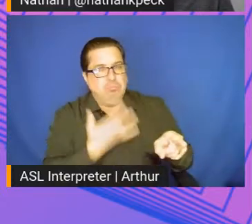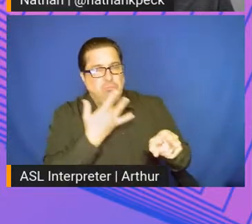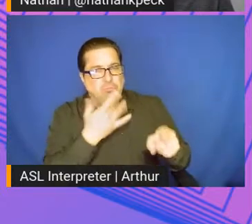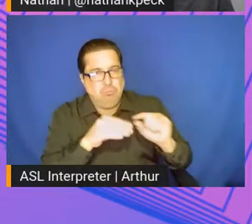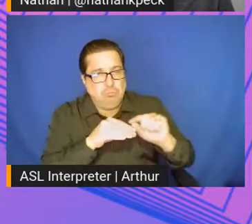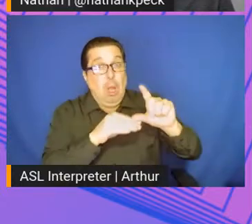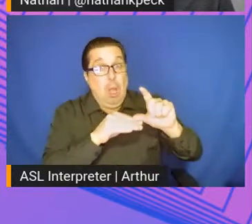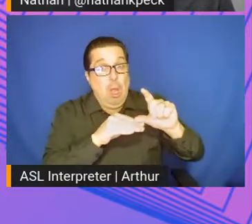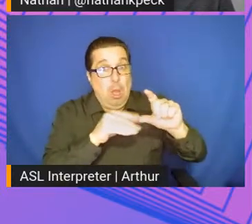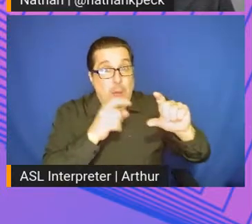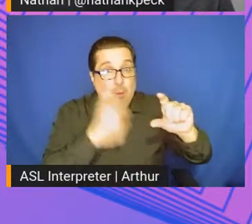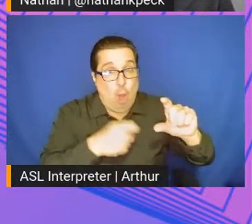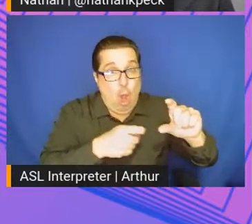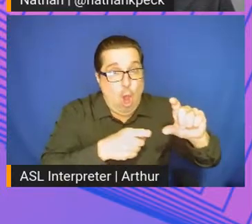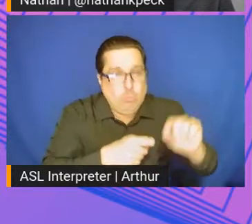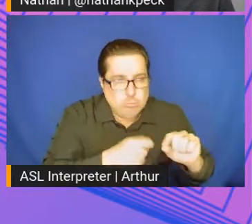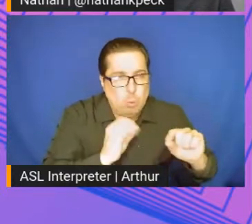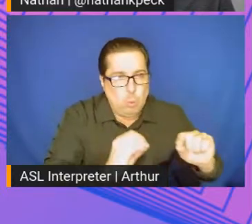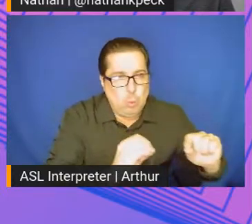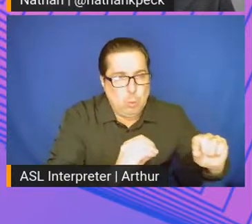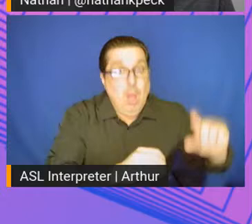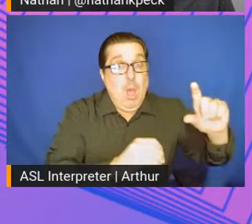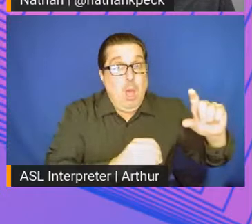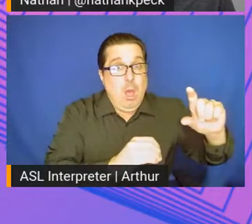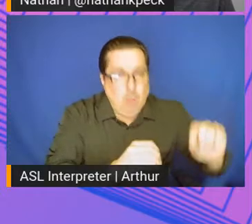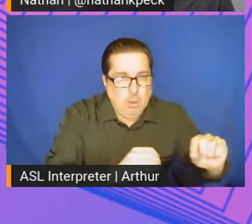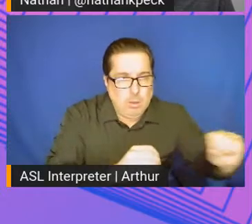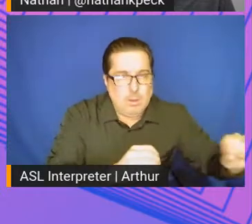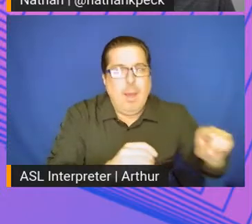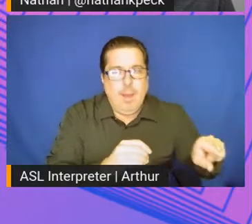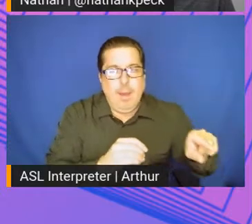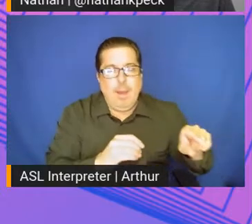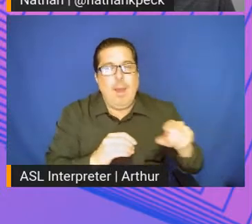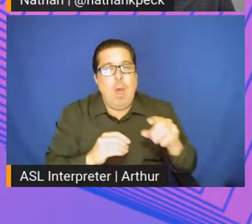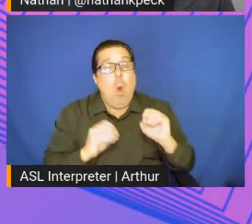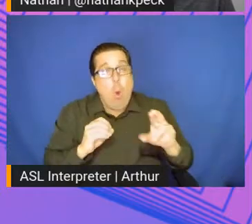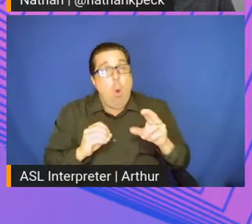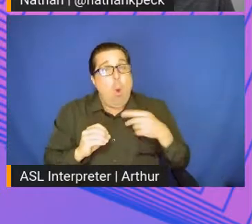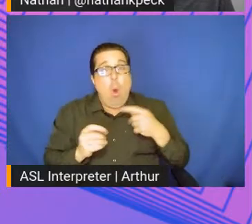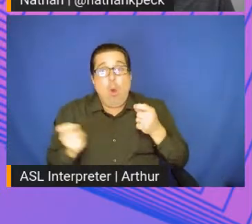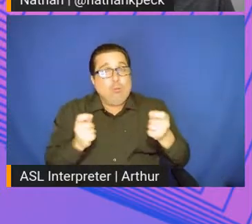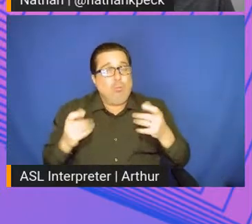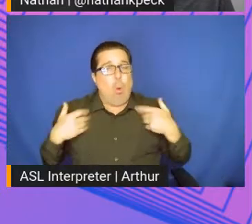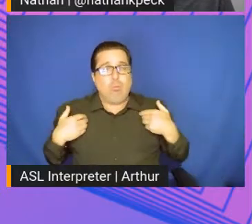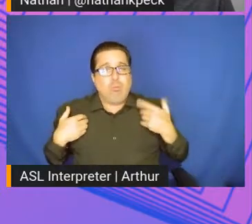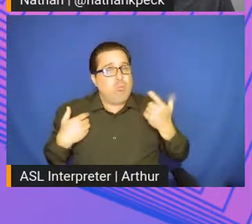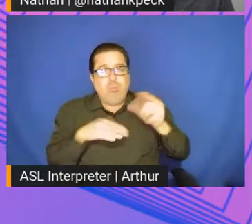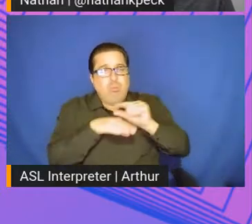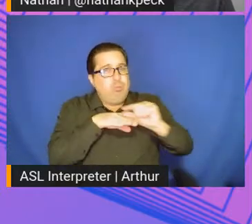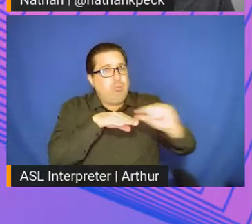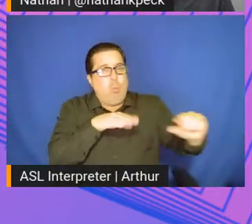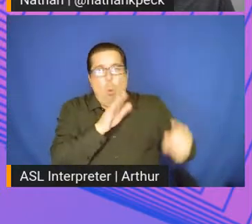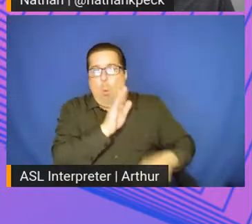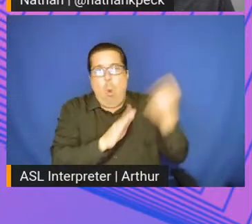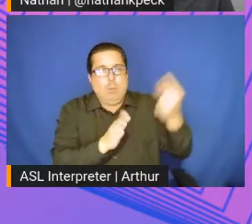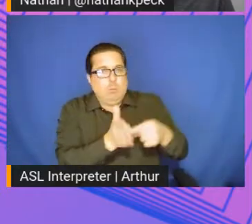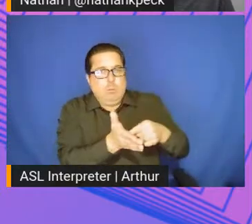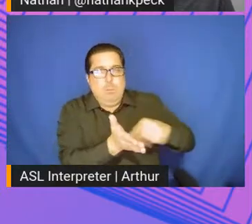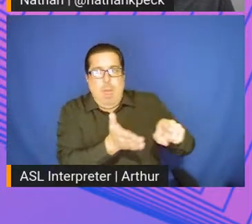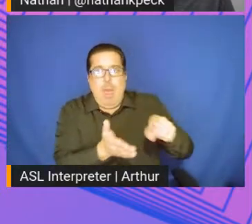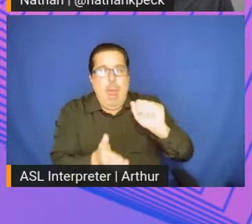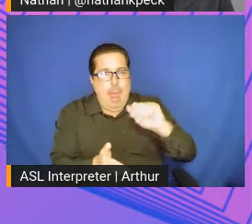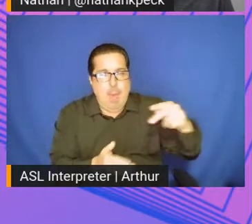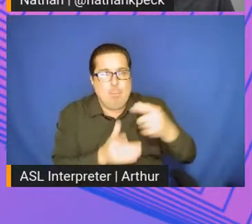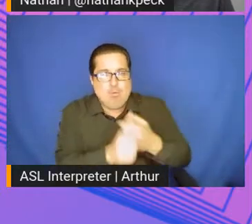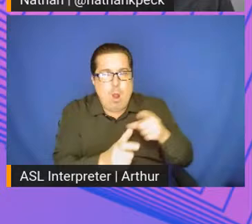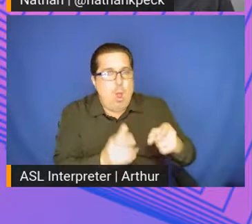control. With App Runner, everything is 100% built in. You get an App Runner endpoint for your service. You